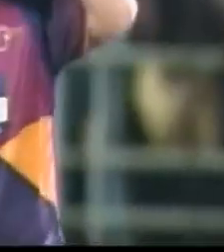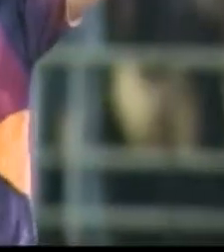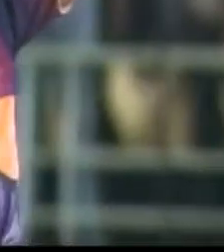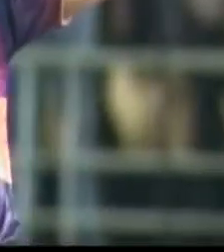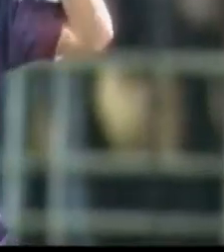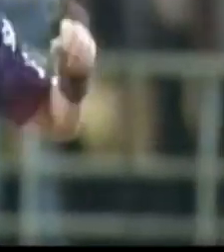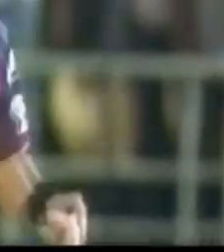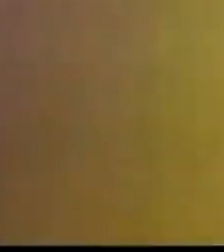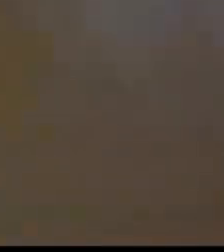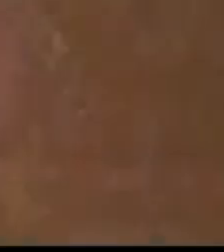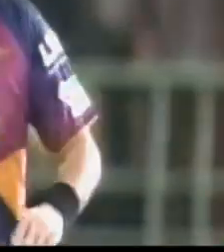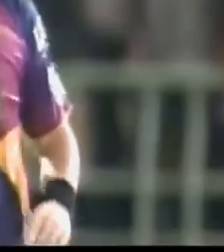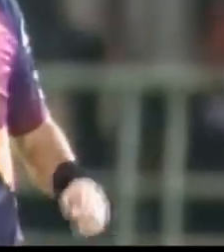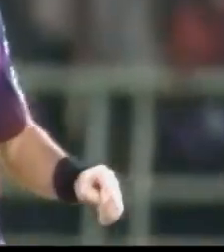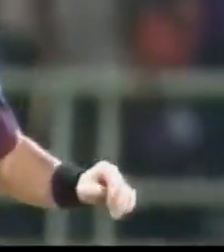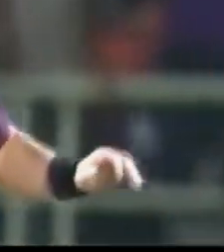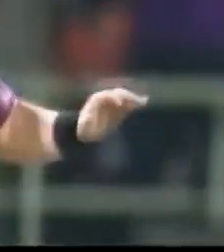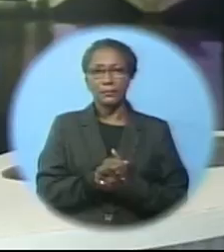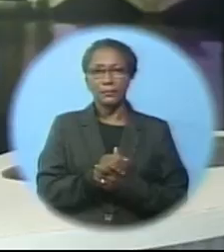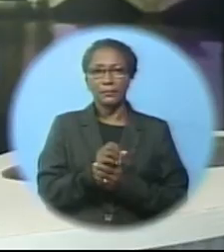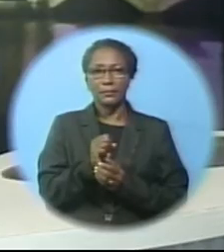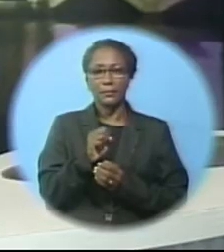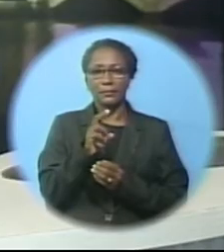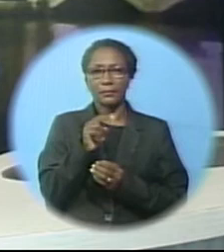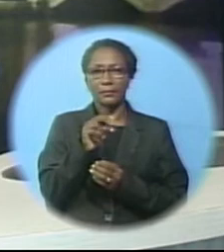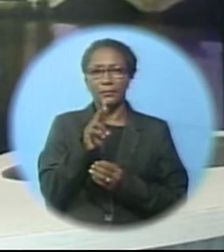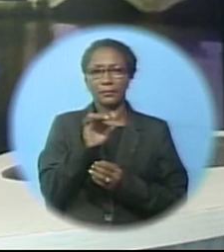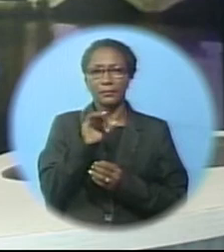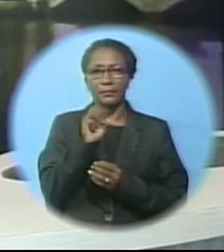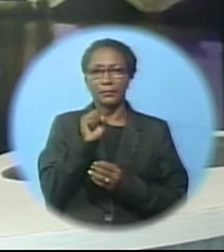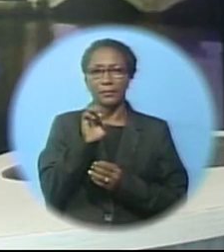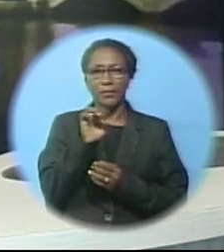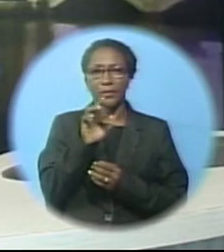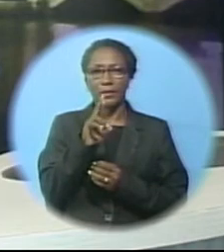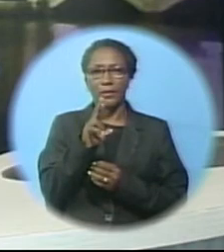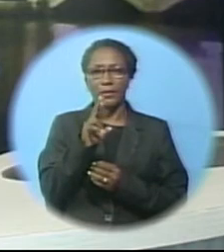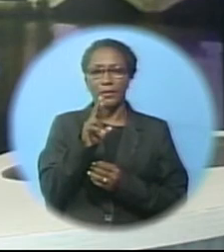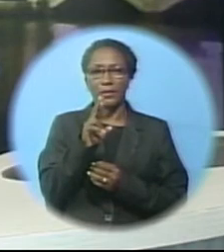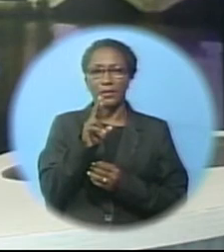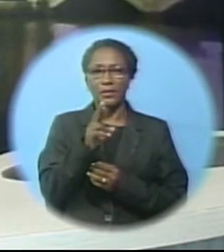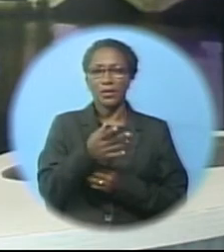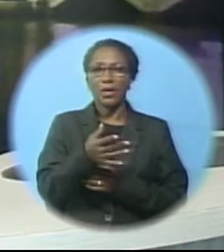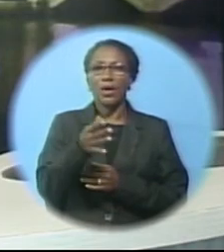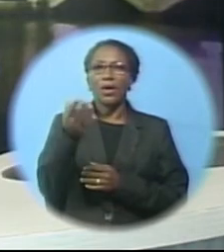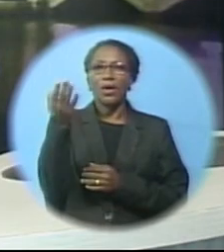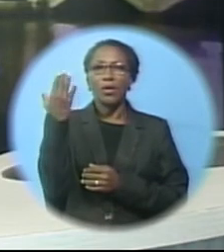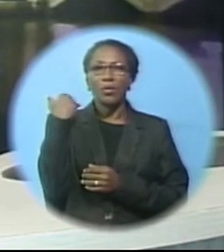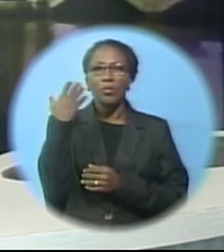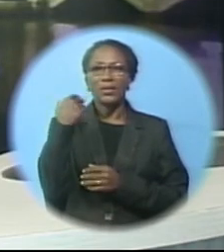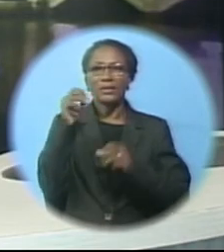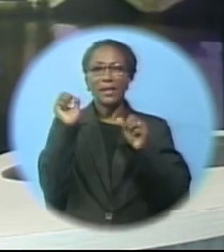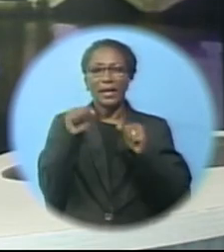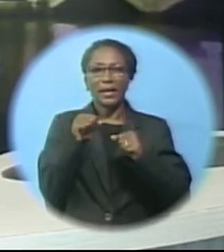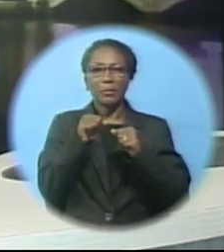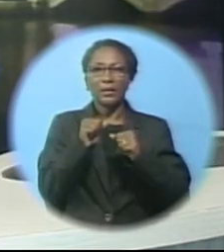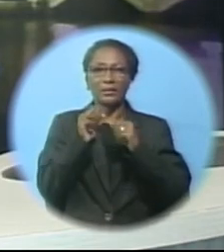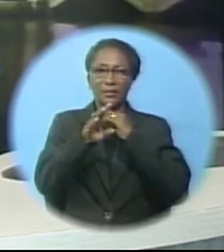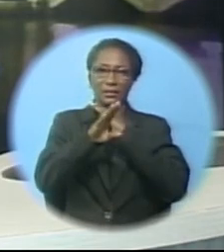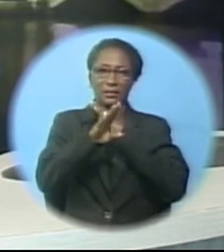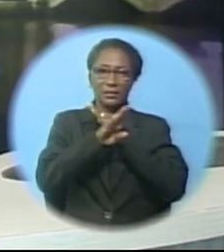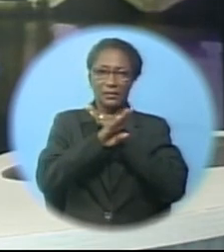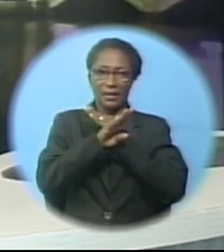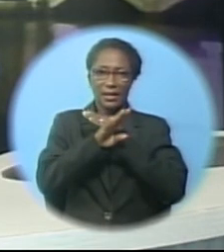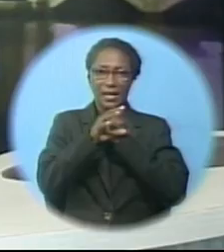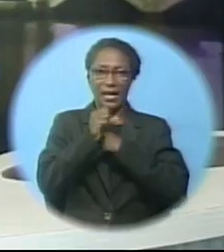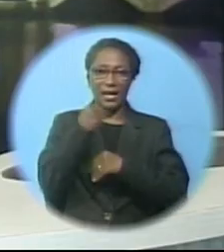his best return in T20 cricket. Well, Sunrisers were still able to defend that below par total, restricting the